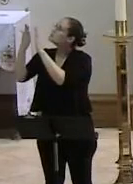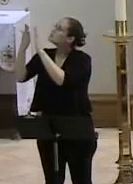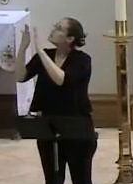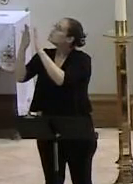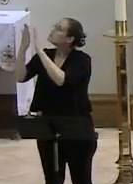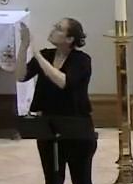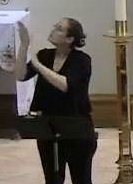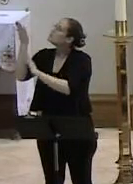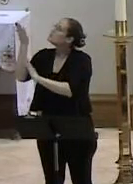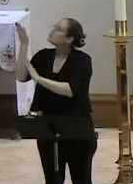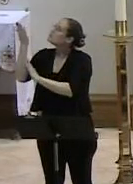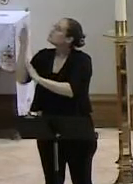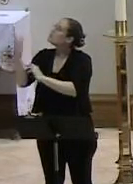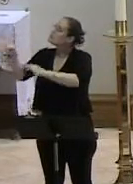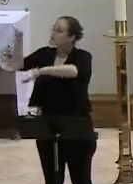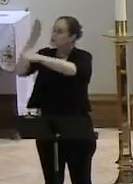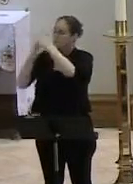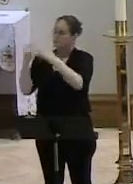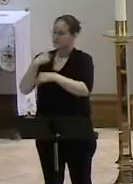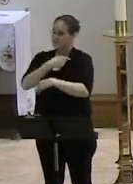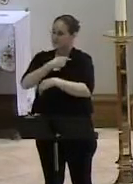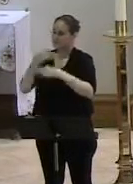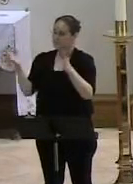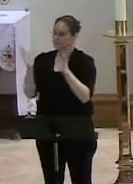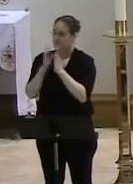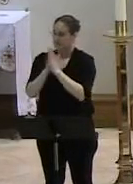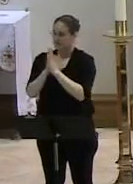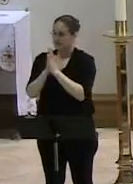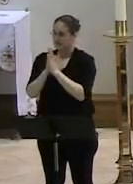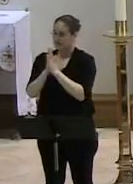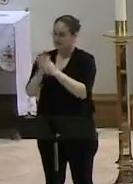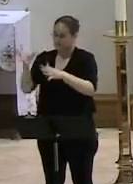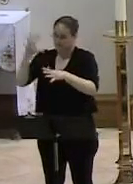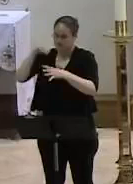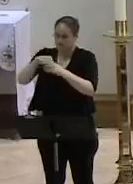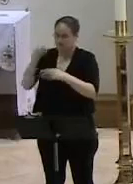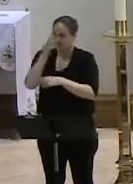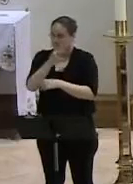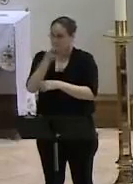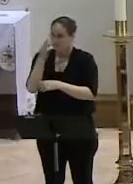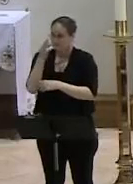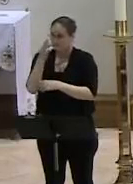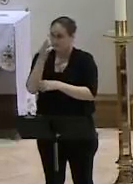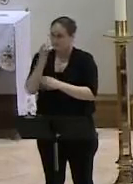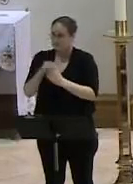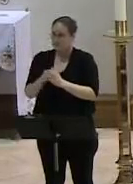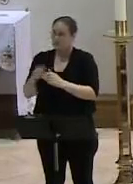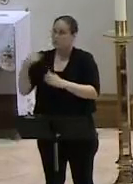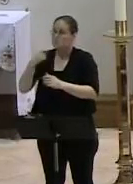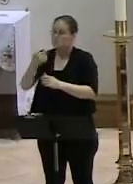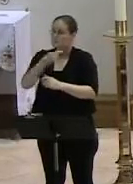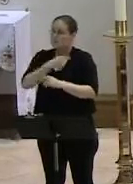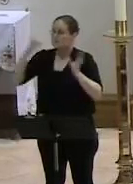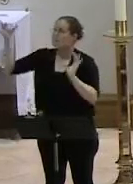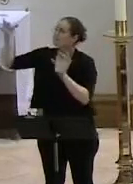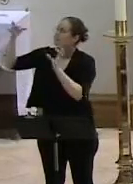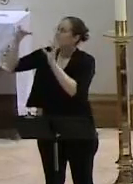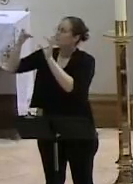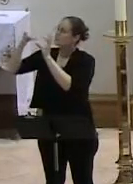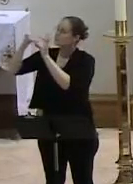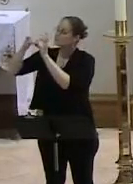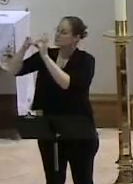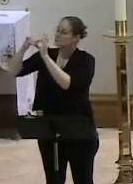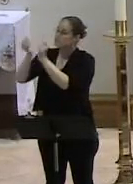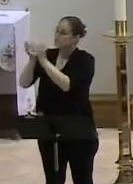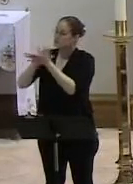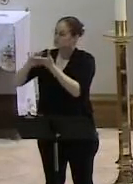you. Humbly we pray that partaking of the body and the blood of Christ, we may be gathered into one by